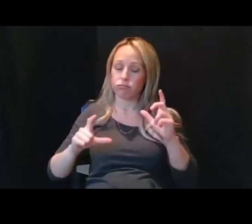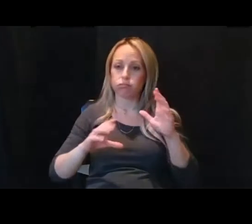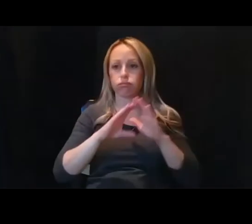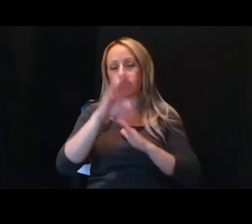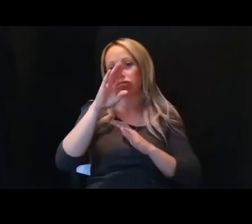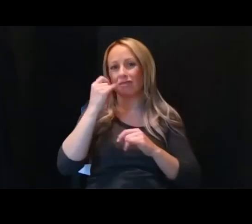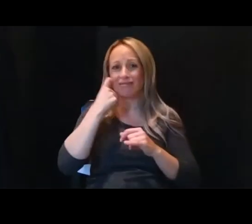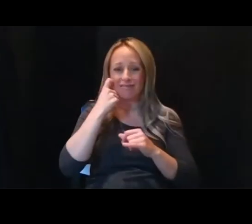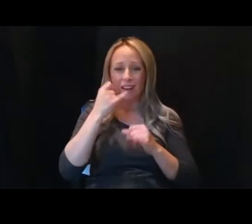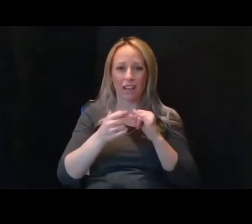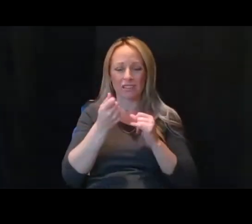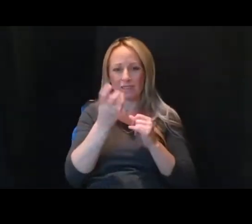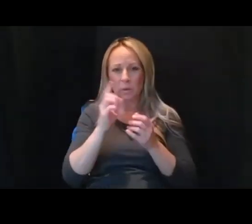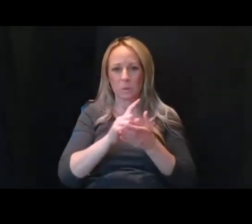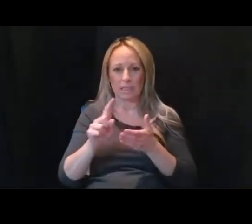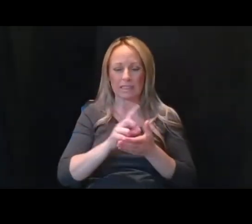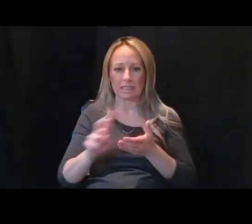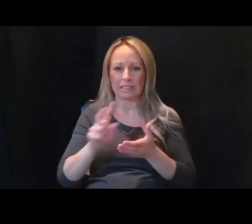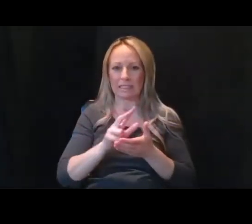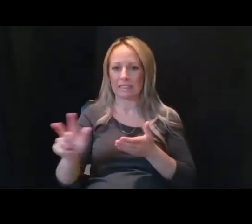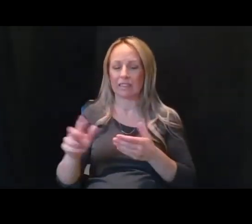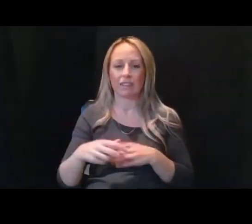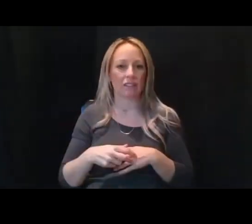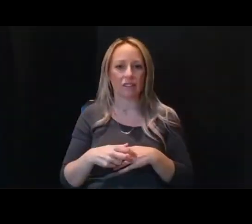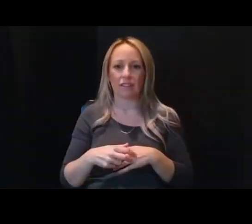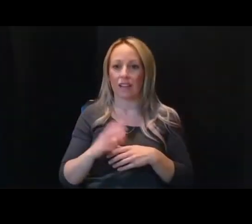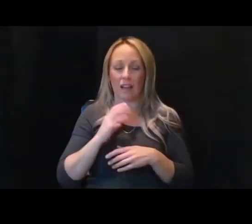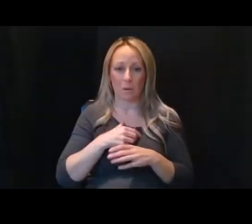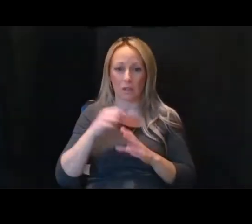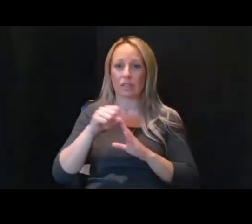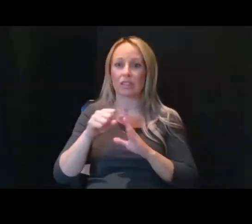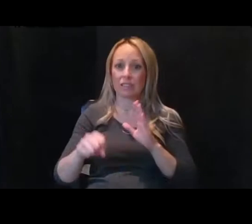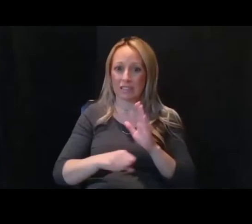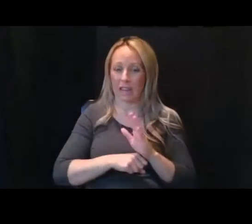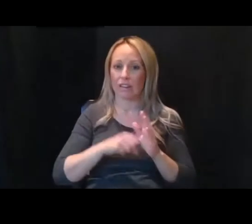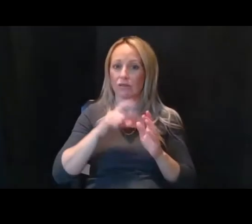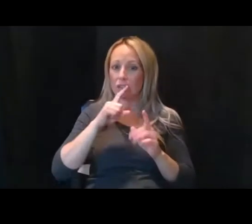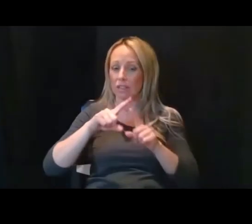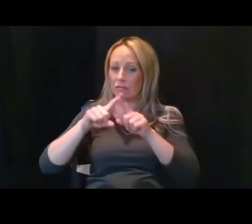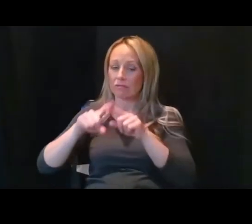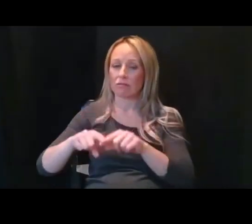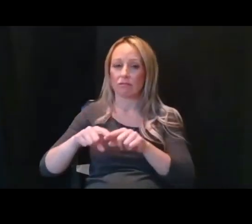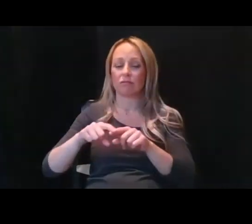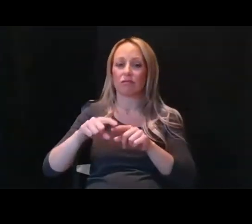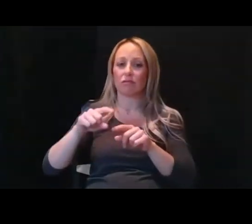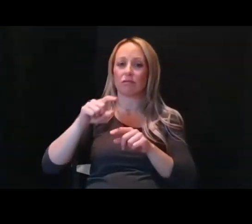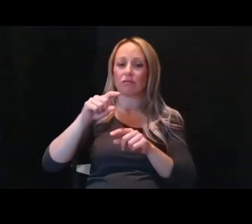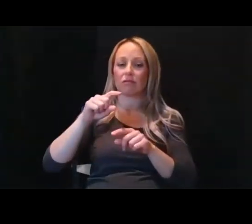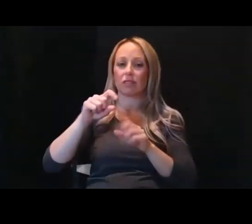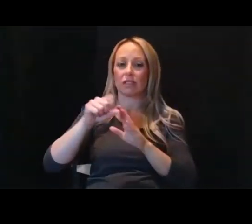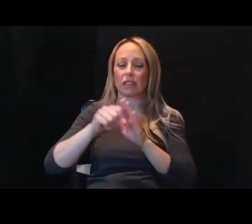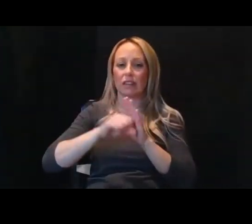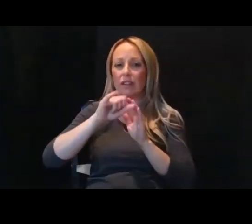Our positivity rate, the state is putting that on the Illinois Department of Public Health website under the regional